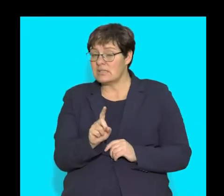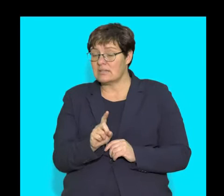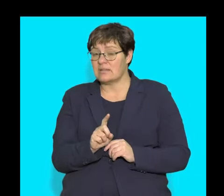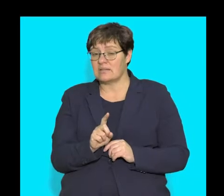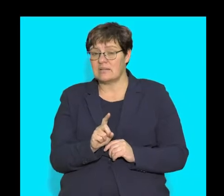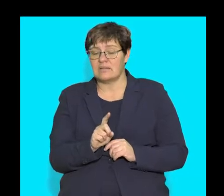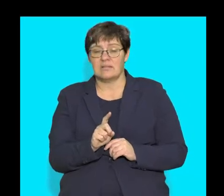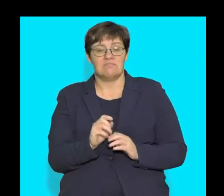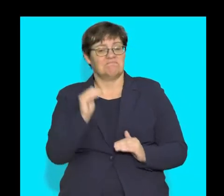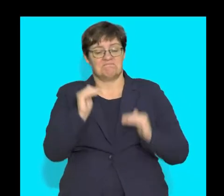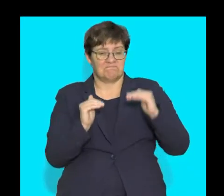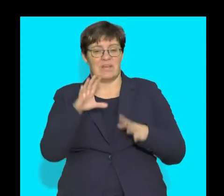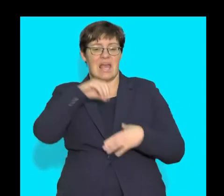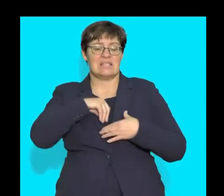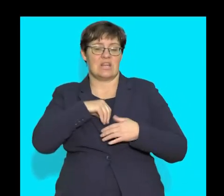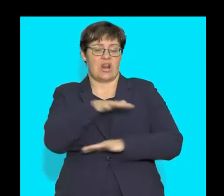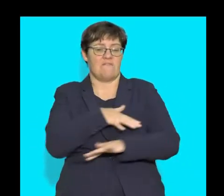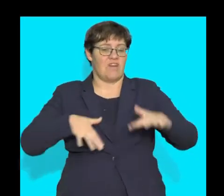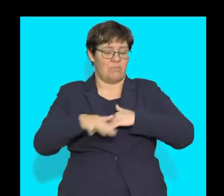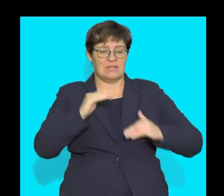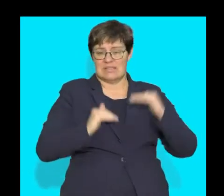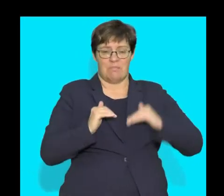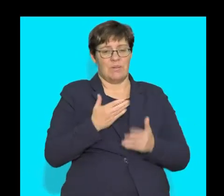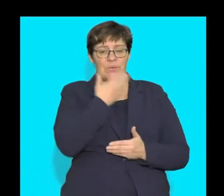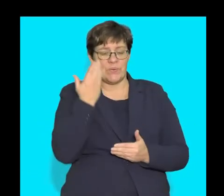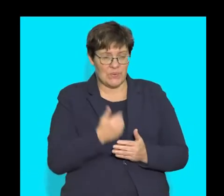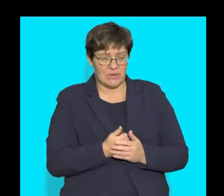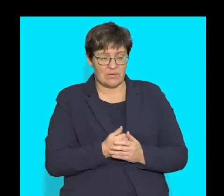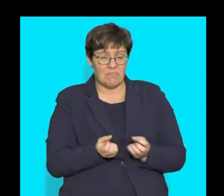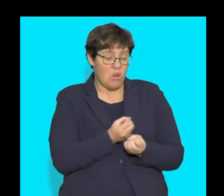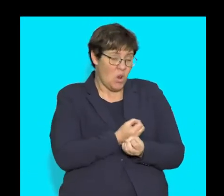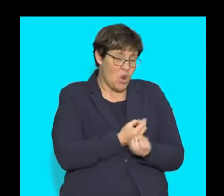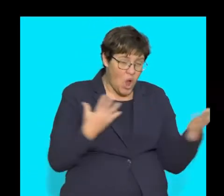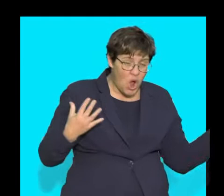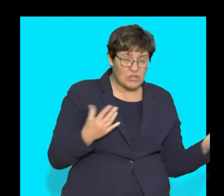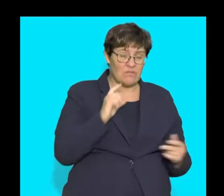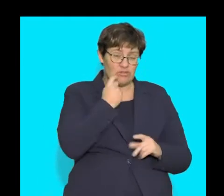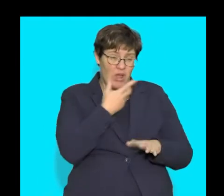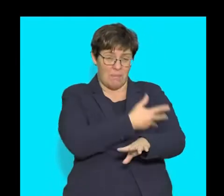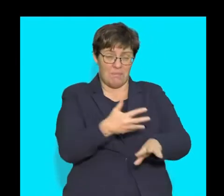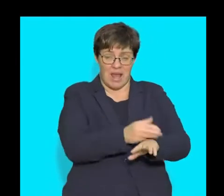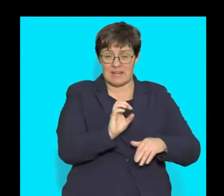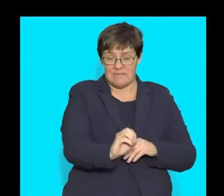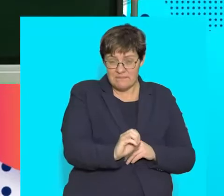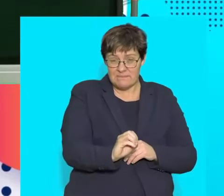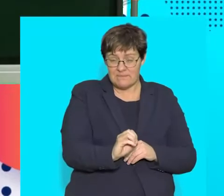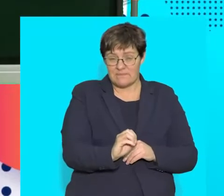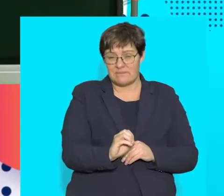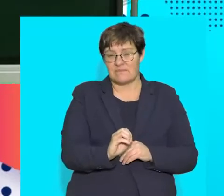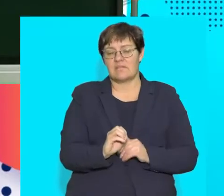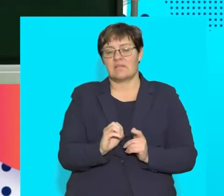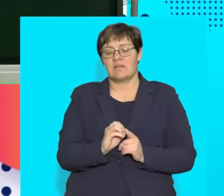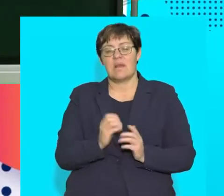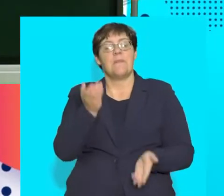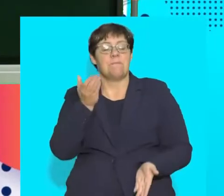as an unstable internal environment. And so when we have lots of glucose in our blood, it